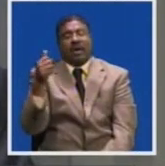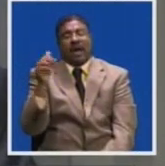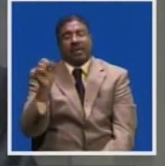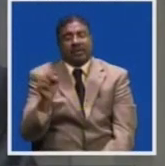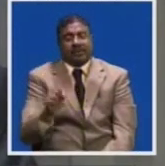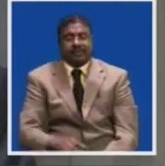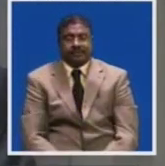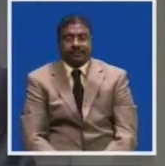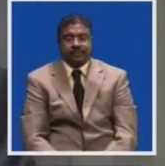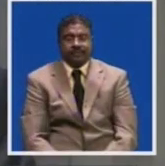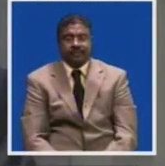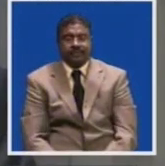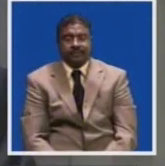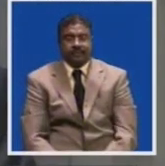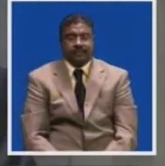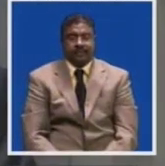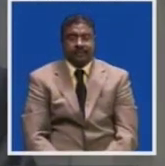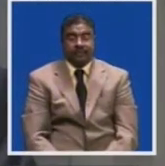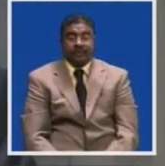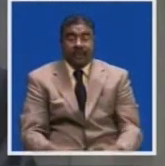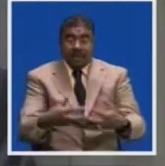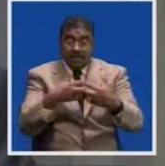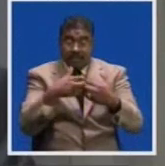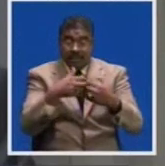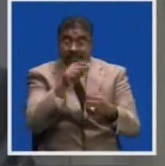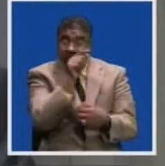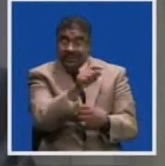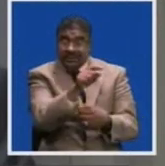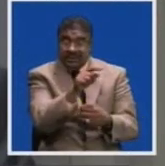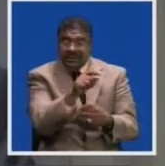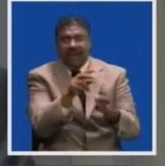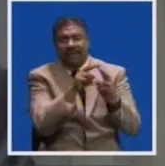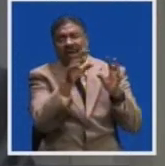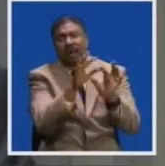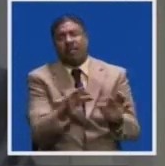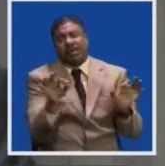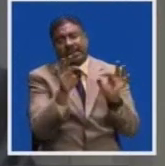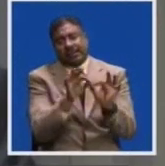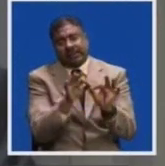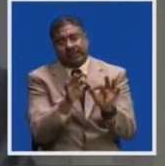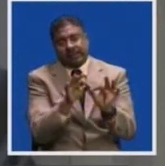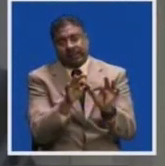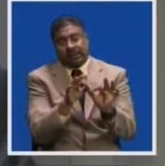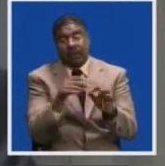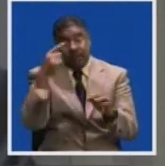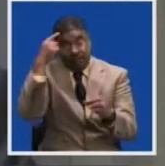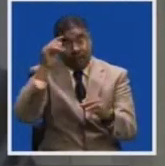sector has been shown historically to be very important in countries' development.